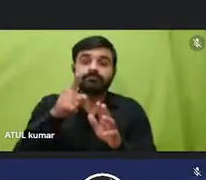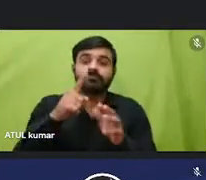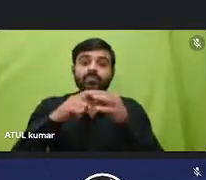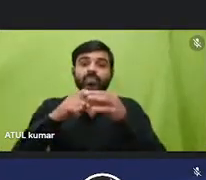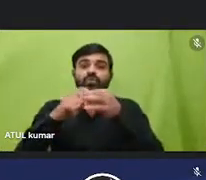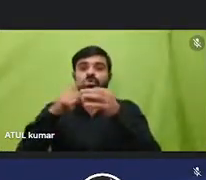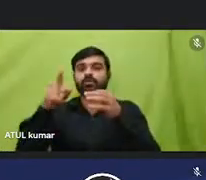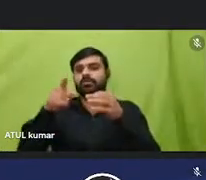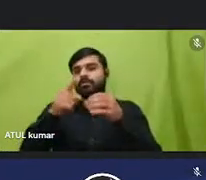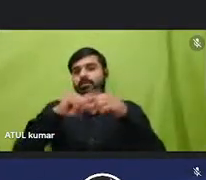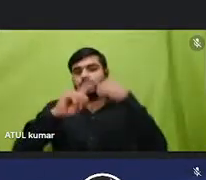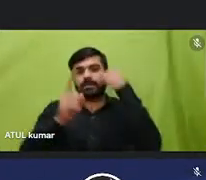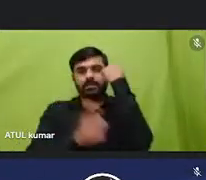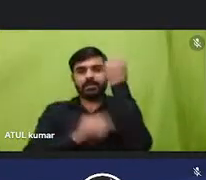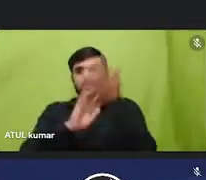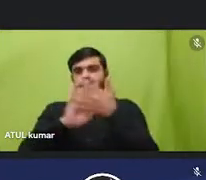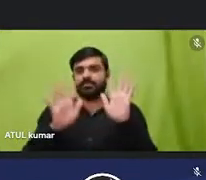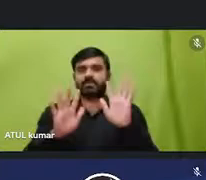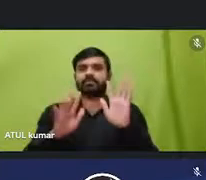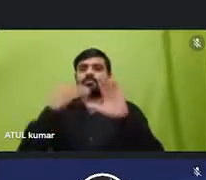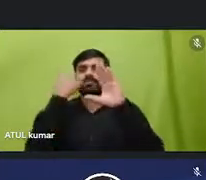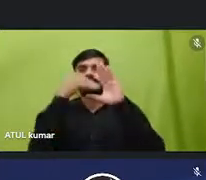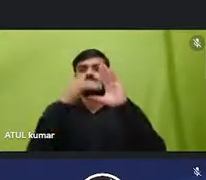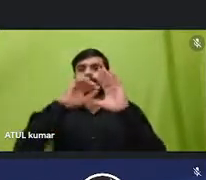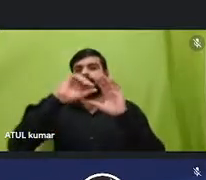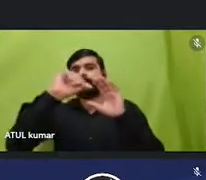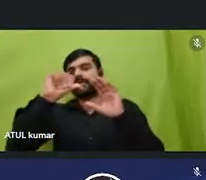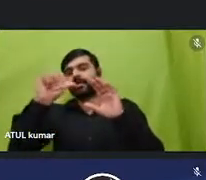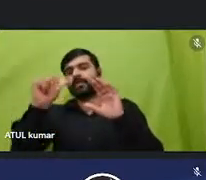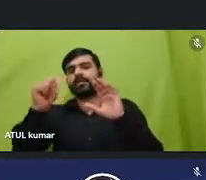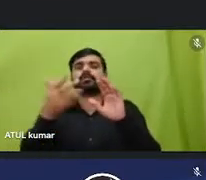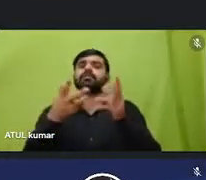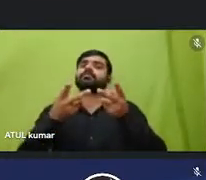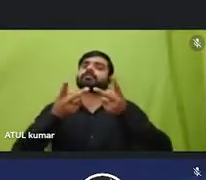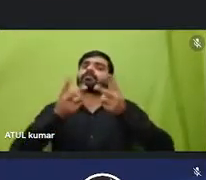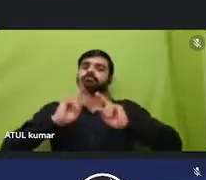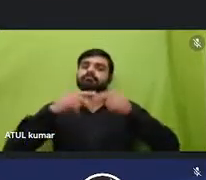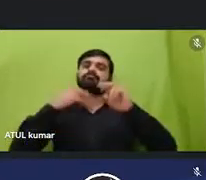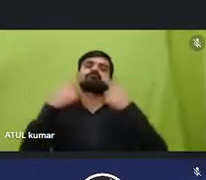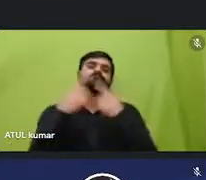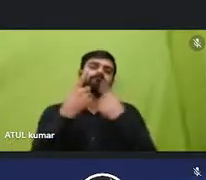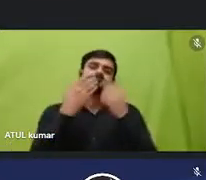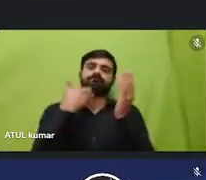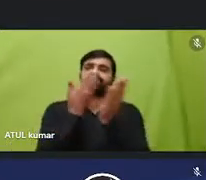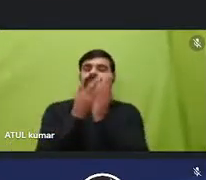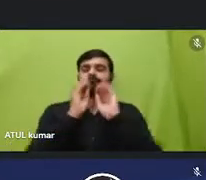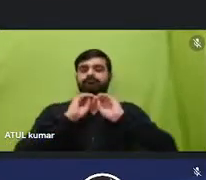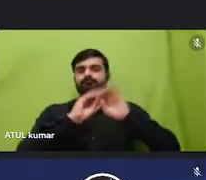question can be the last one, and then I can email you the other ones and we can respond to the participants.